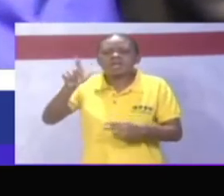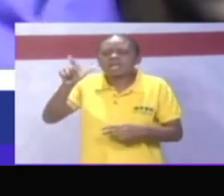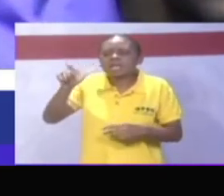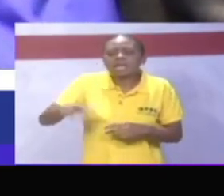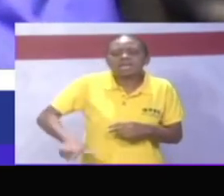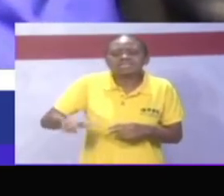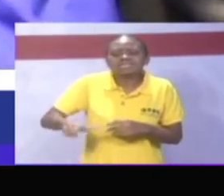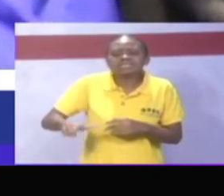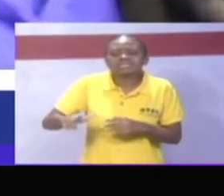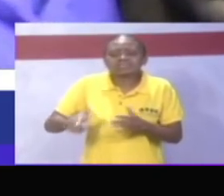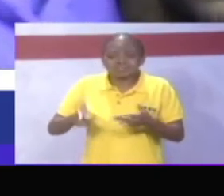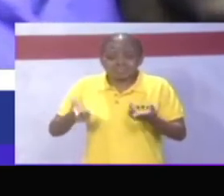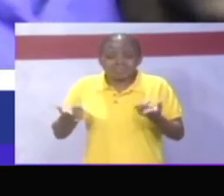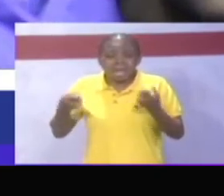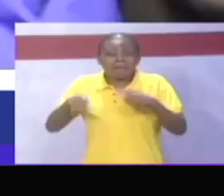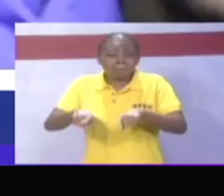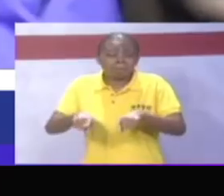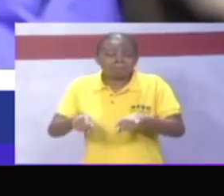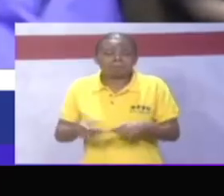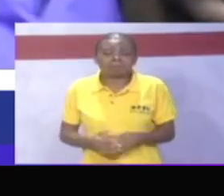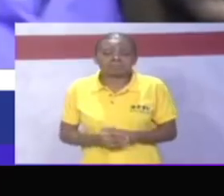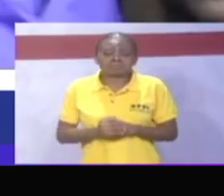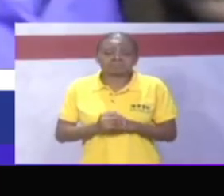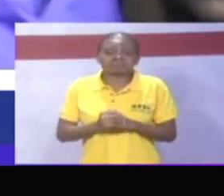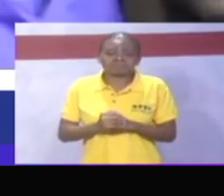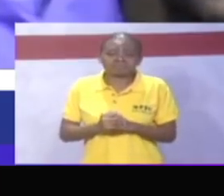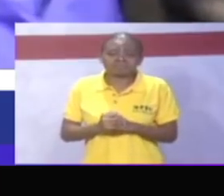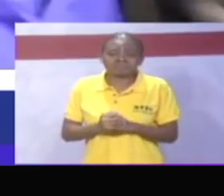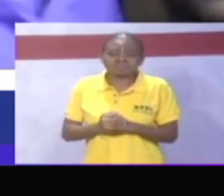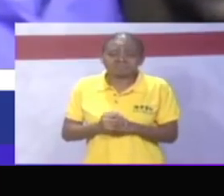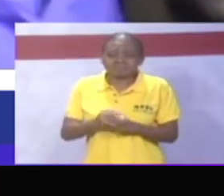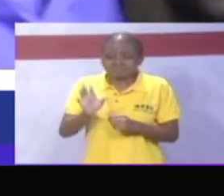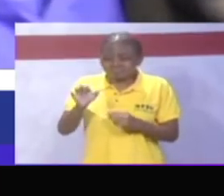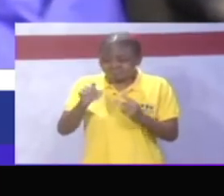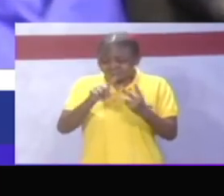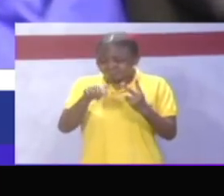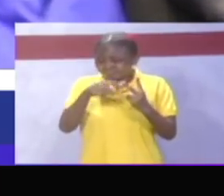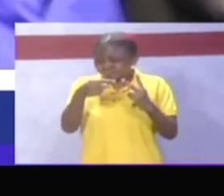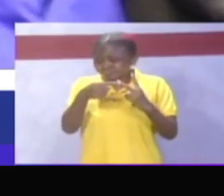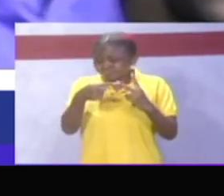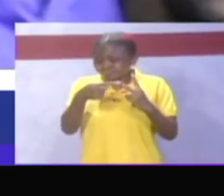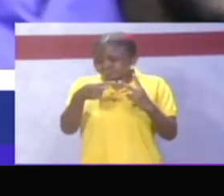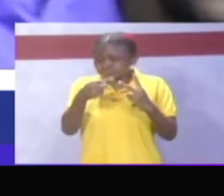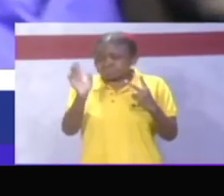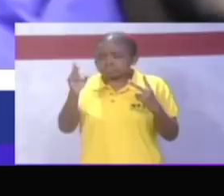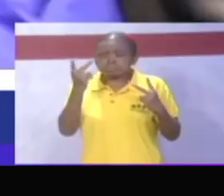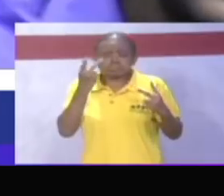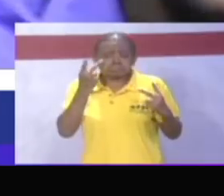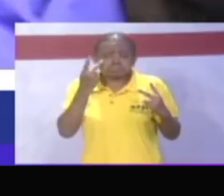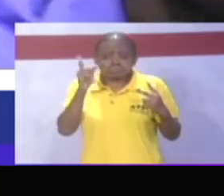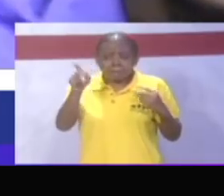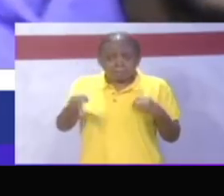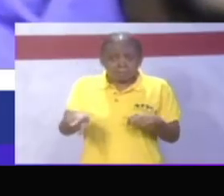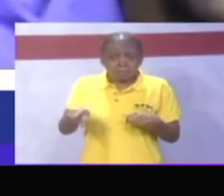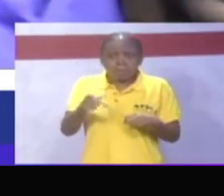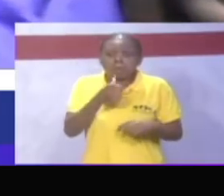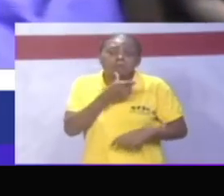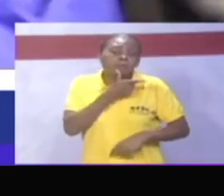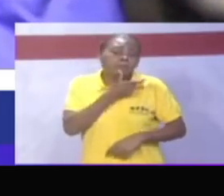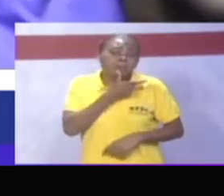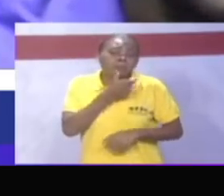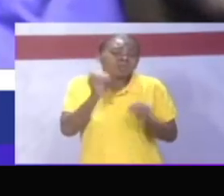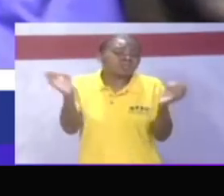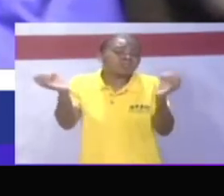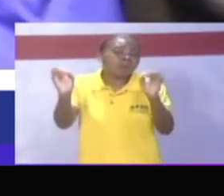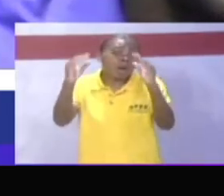raised with me the issue of the homeless and or street dwellers, whether there have been any official reported